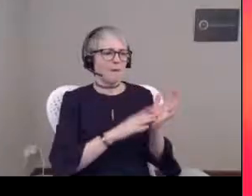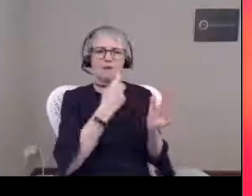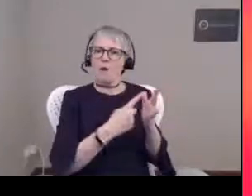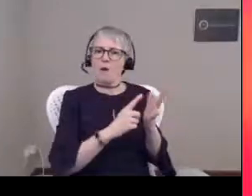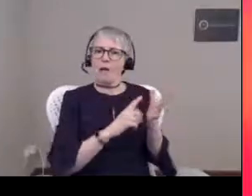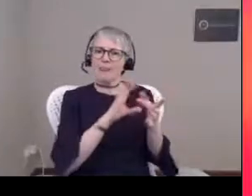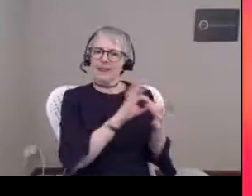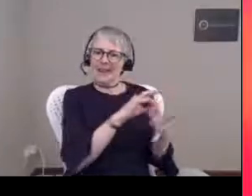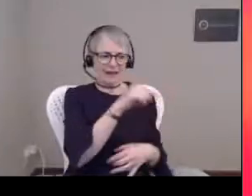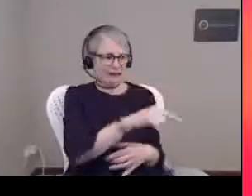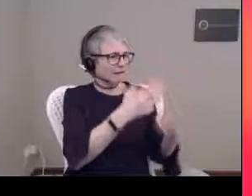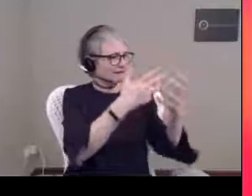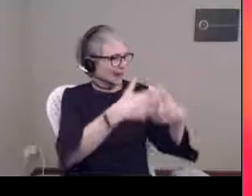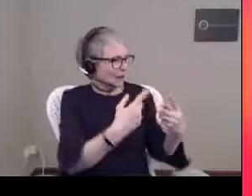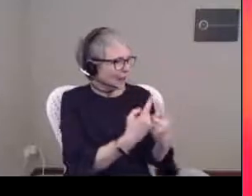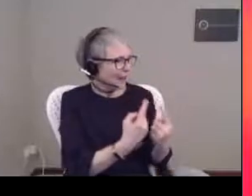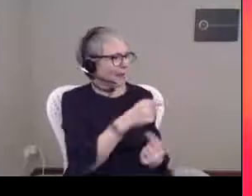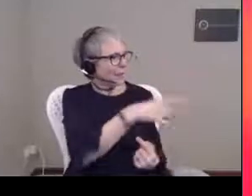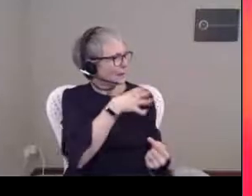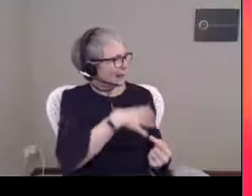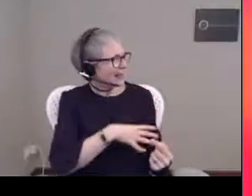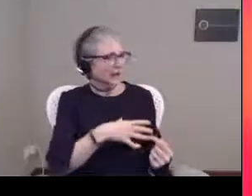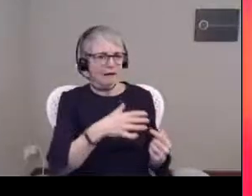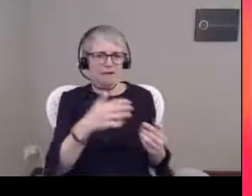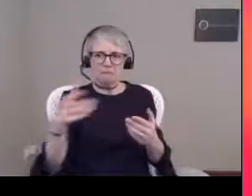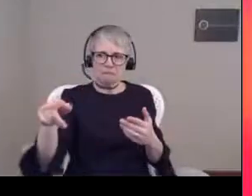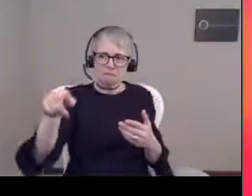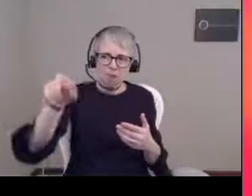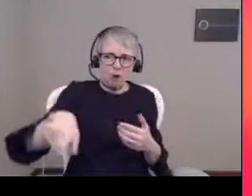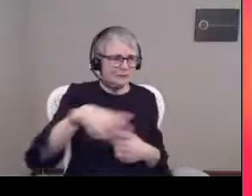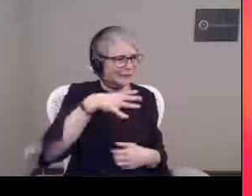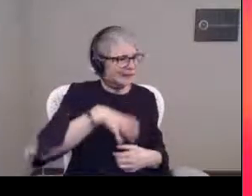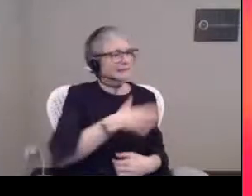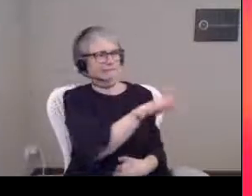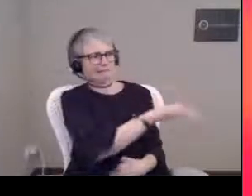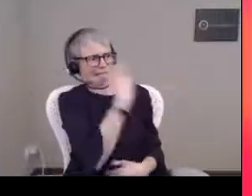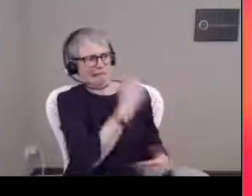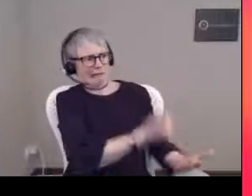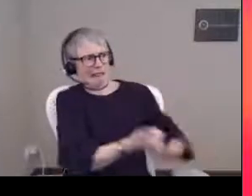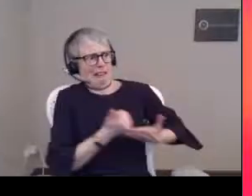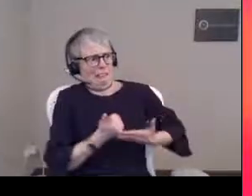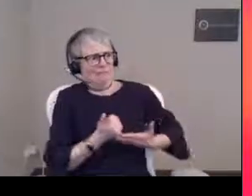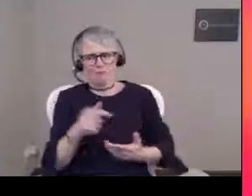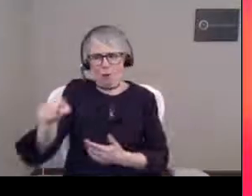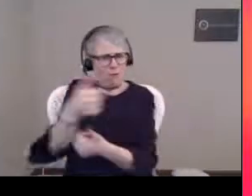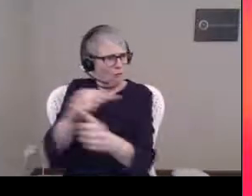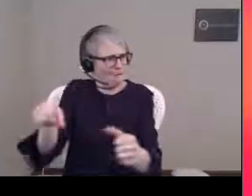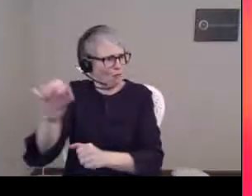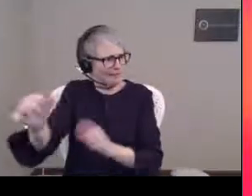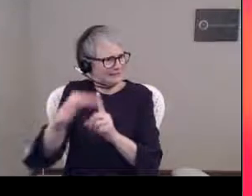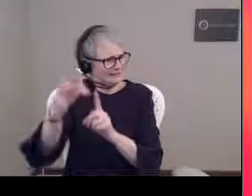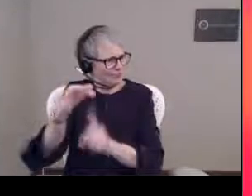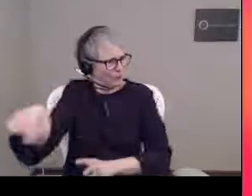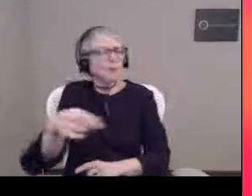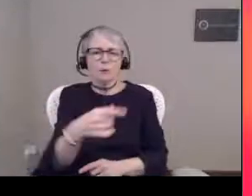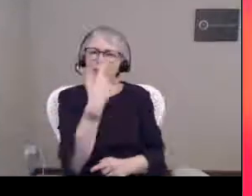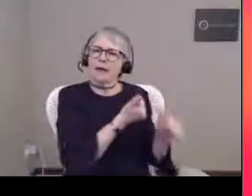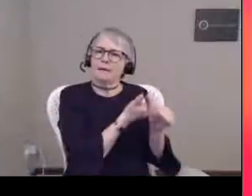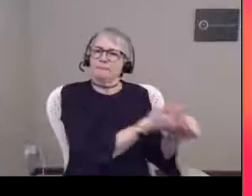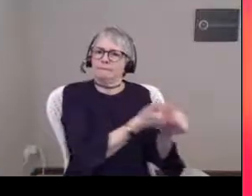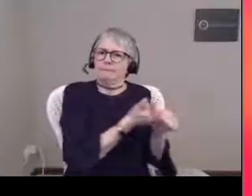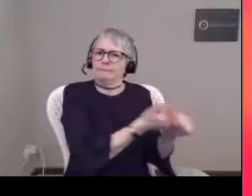of any technical things that are needed, etc., etc. So that is a partnership that we have on a day-to-day basis that we